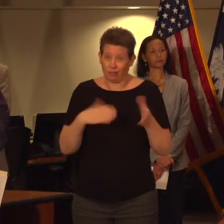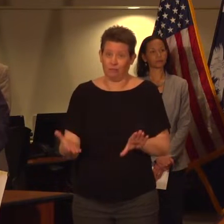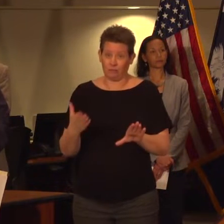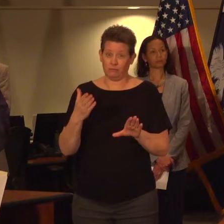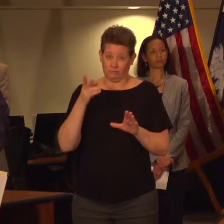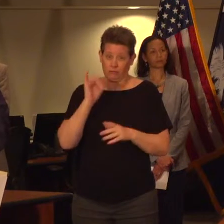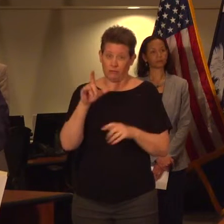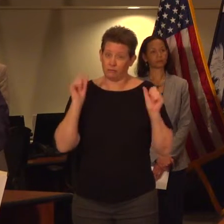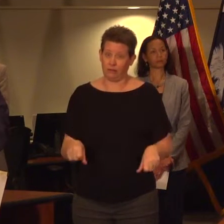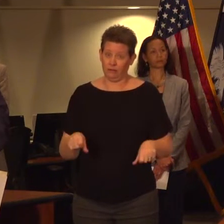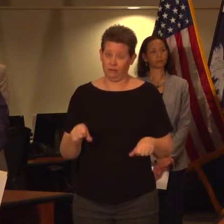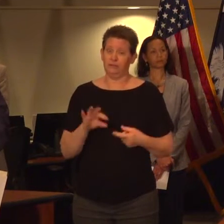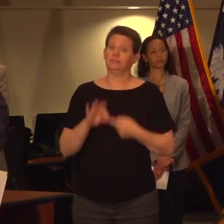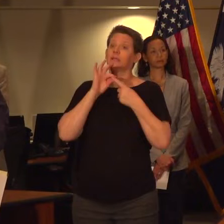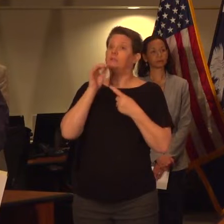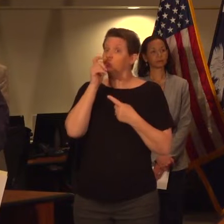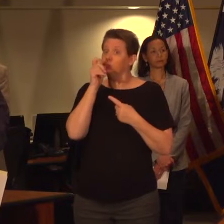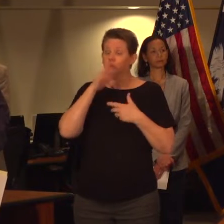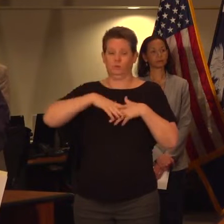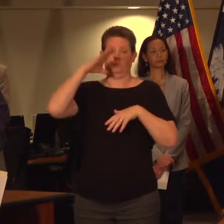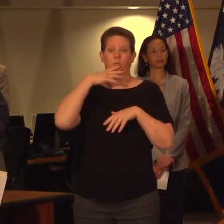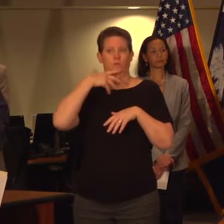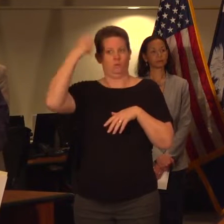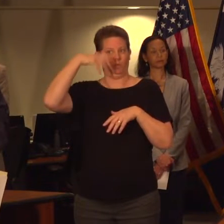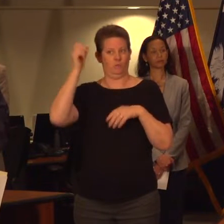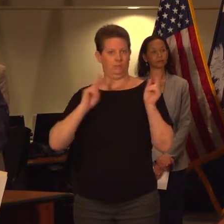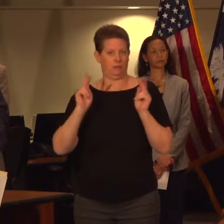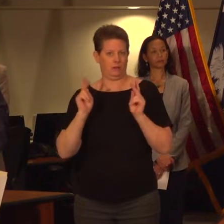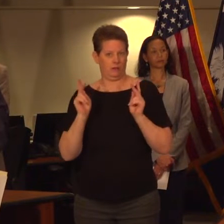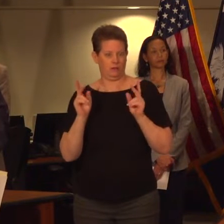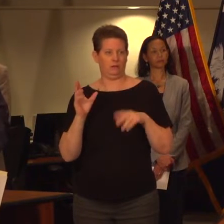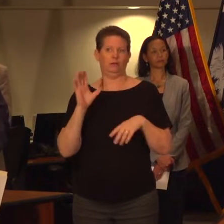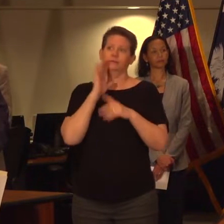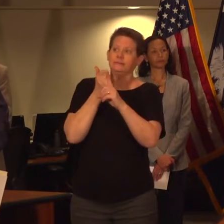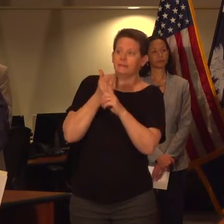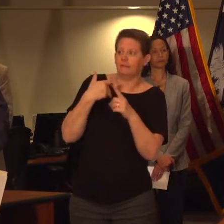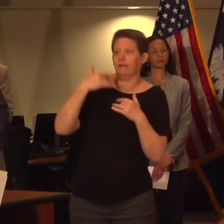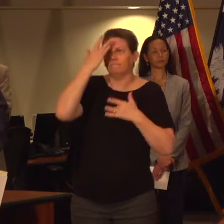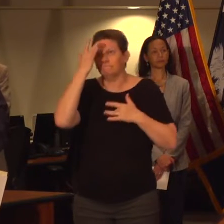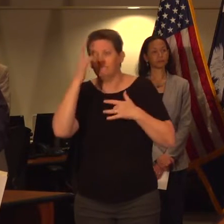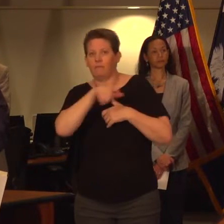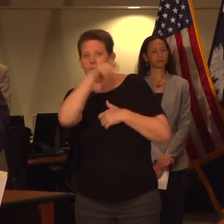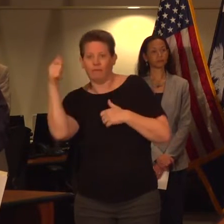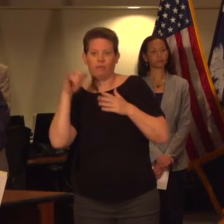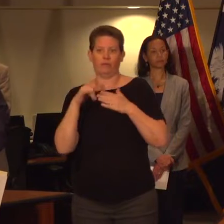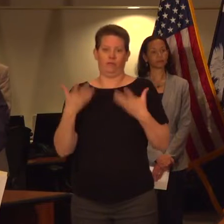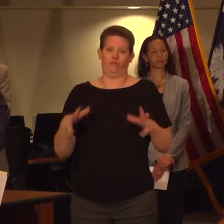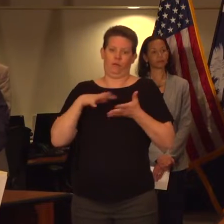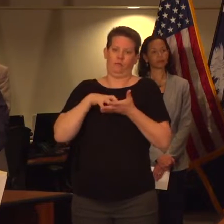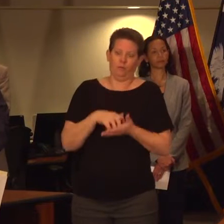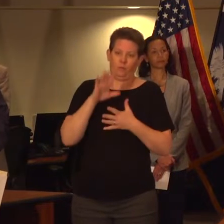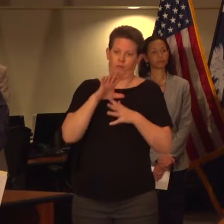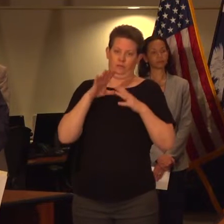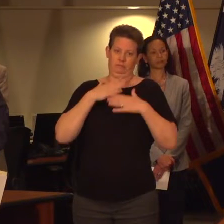particularly to a lot of our people who are older or have weakening diseases that have weakened their or suppressed